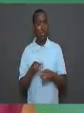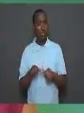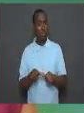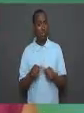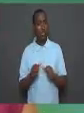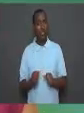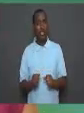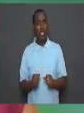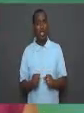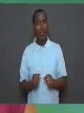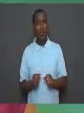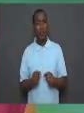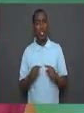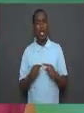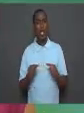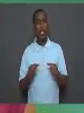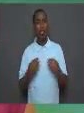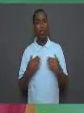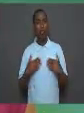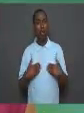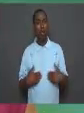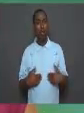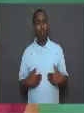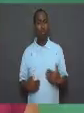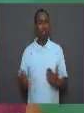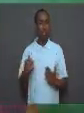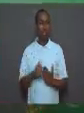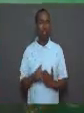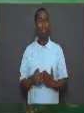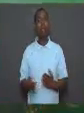and antibiotics will have to be taken again.